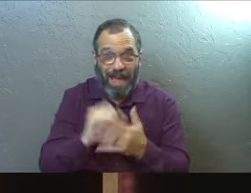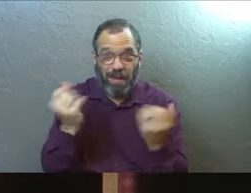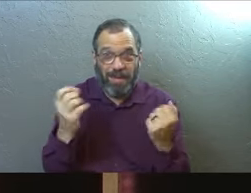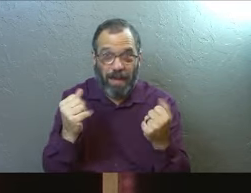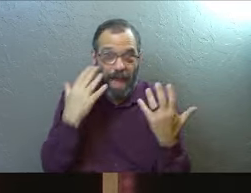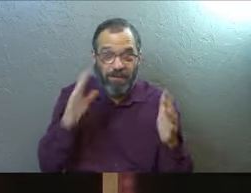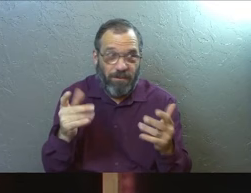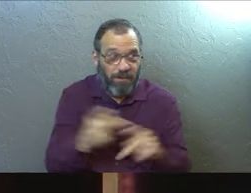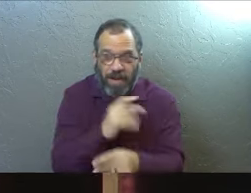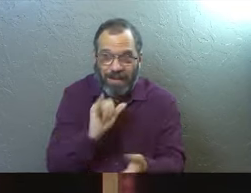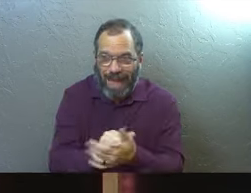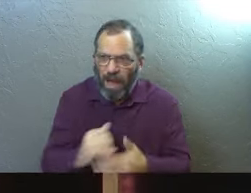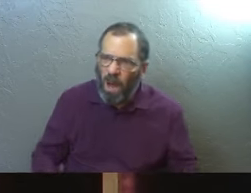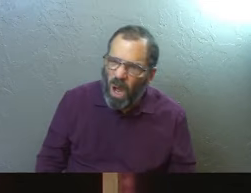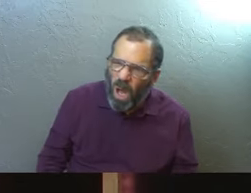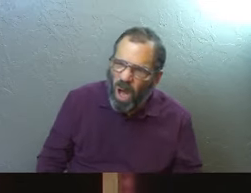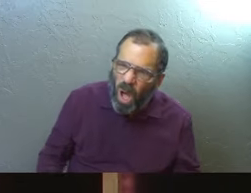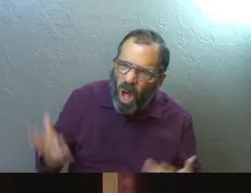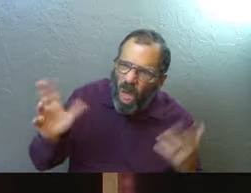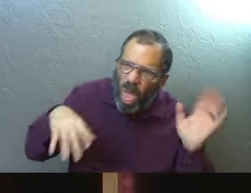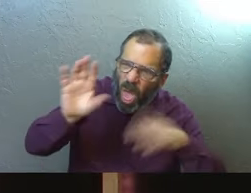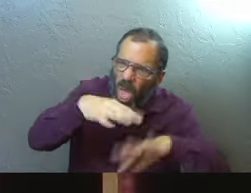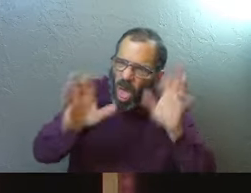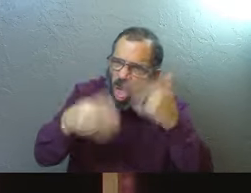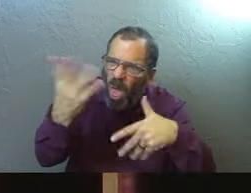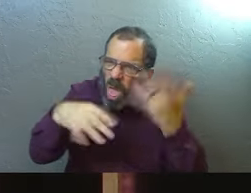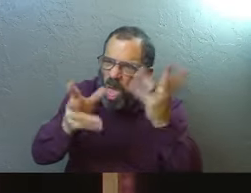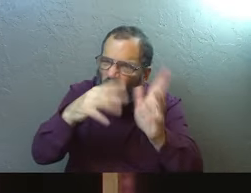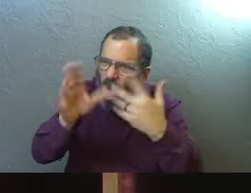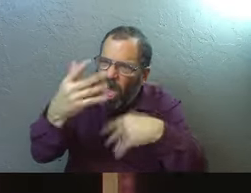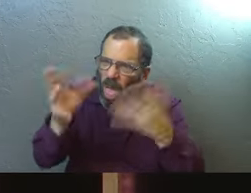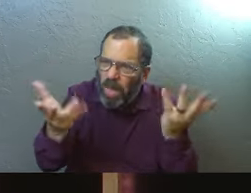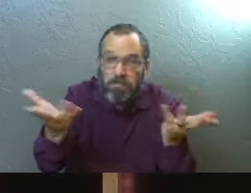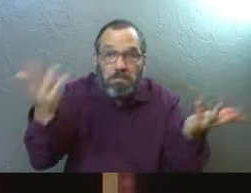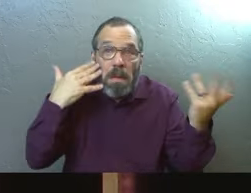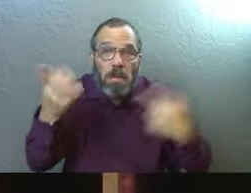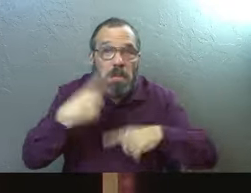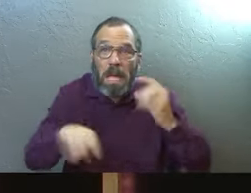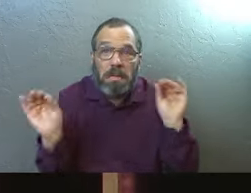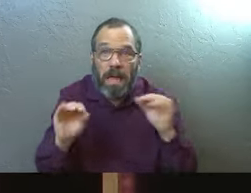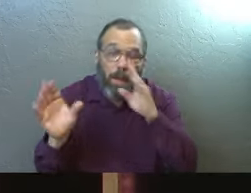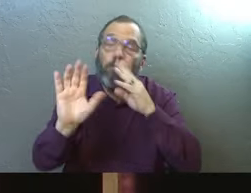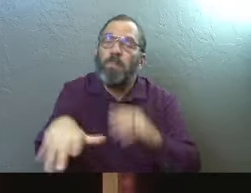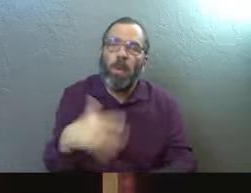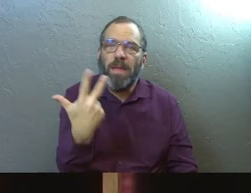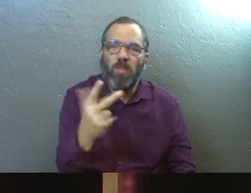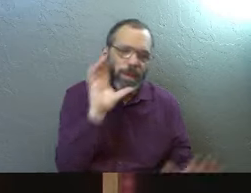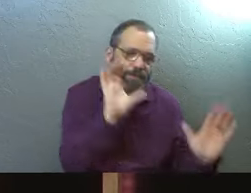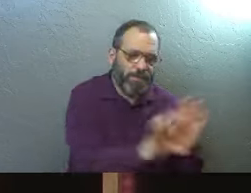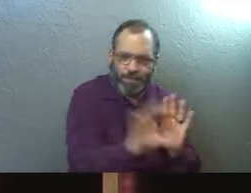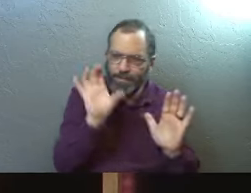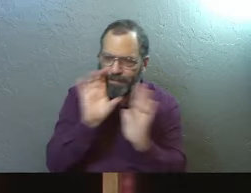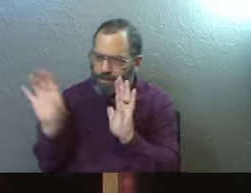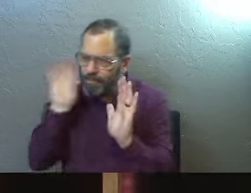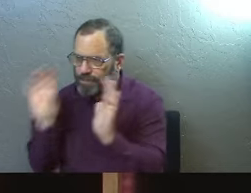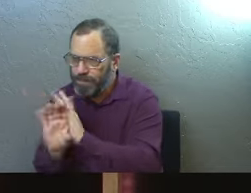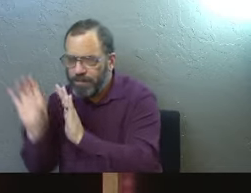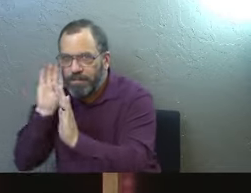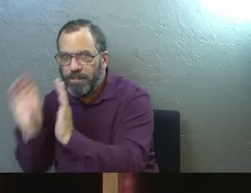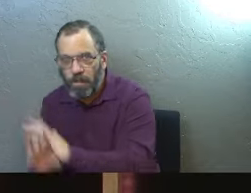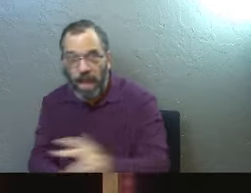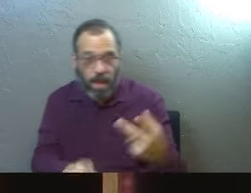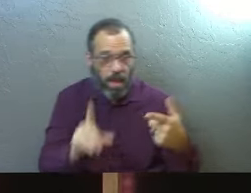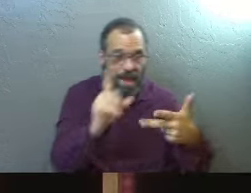that time, so they're trying to figure out what in the world's going on. Okay. There are three scenes today I'm going to walk you through. That was scene